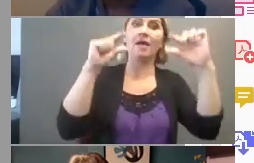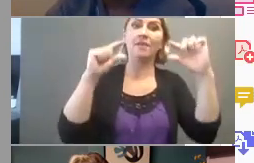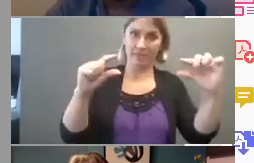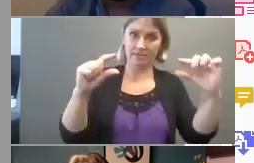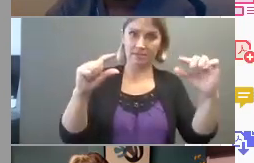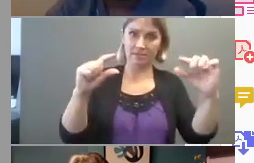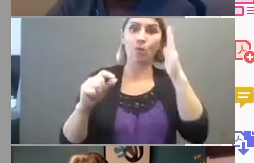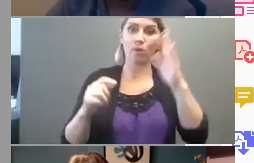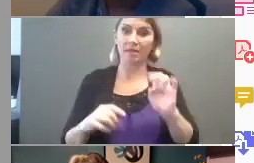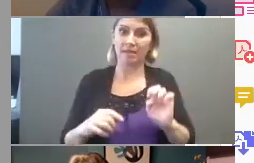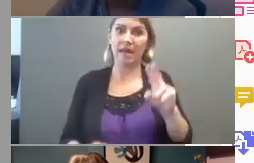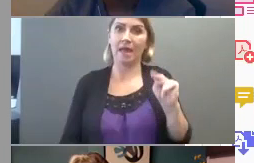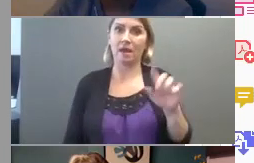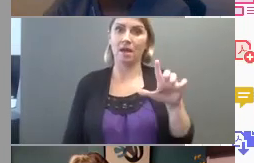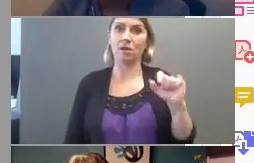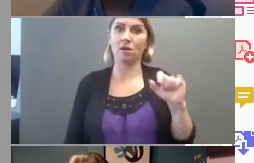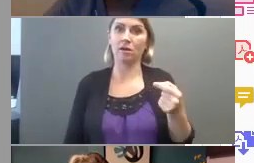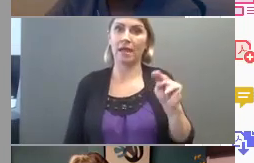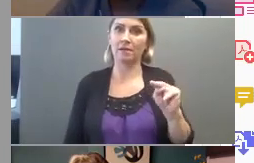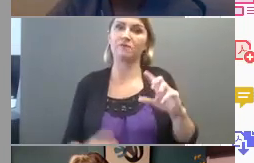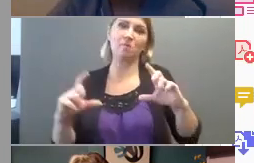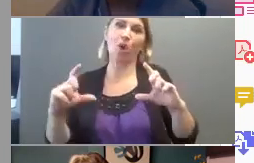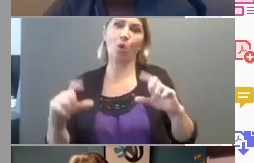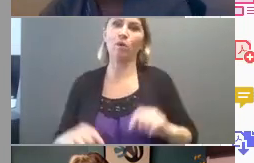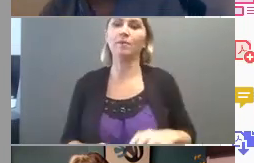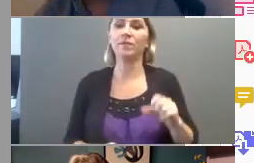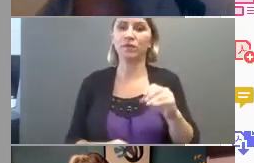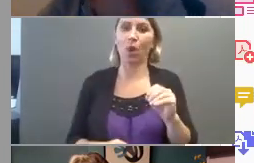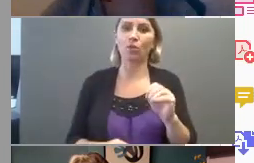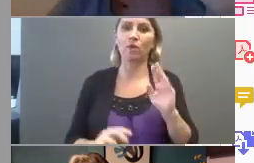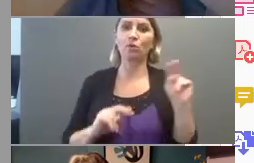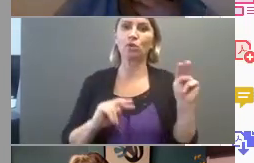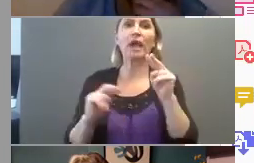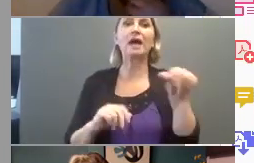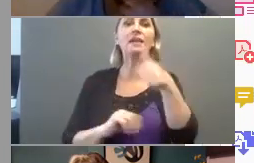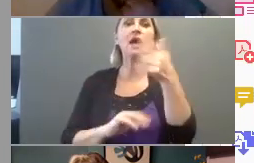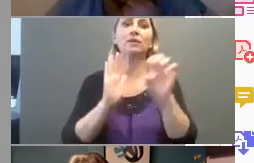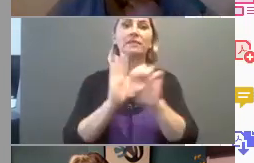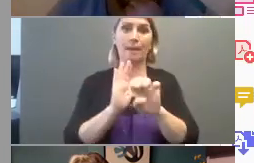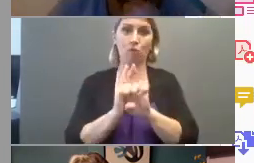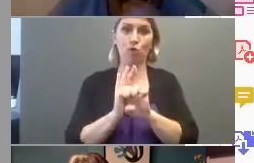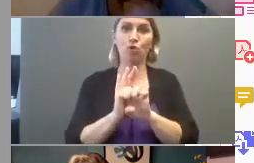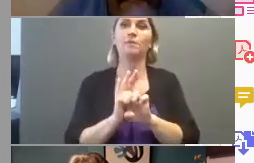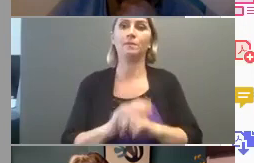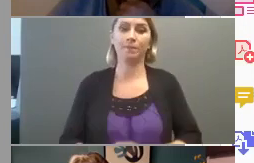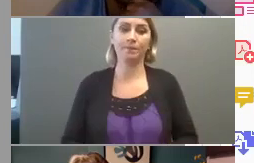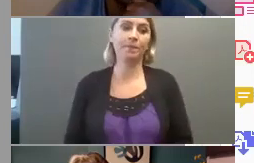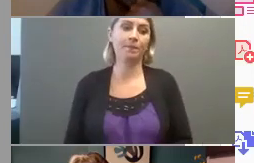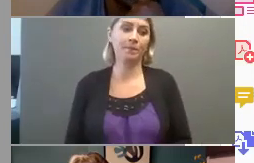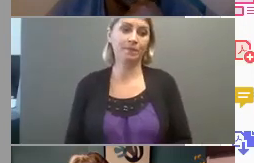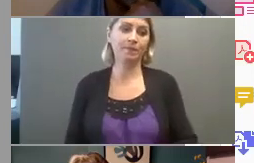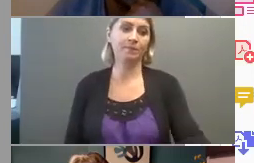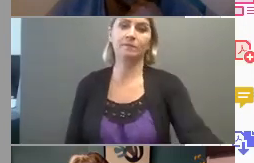to be n log n, or big O of n log n. So let's look at another example. So if C greater than equals to that